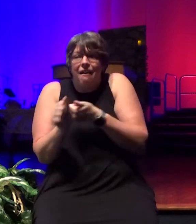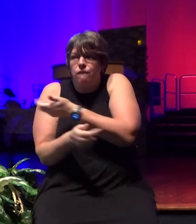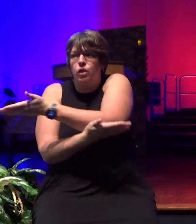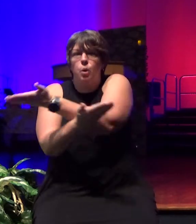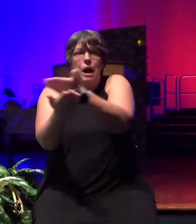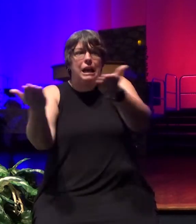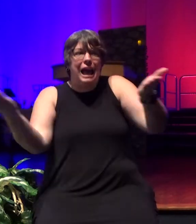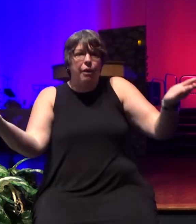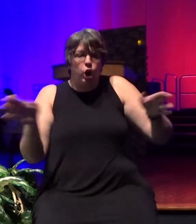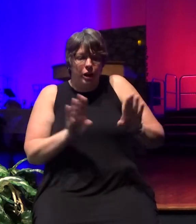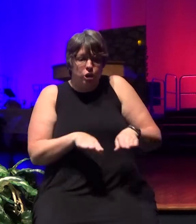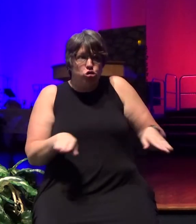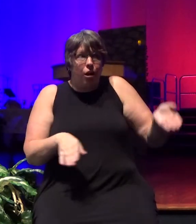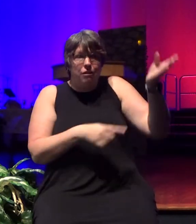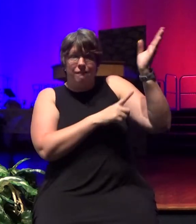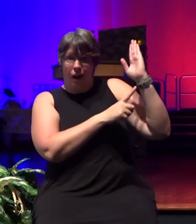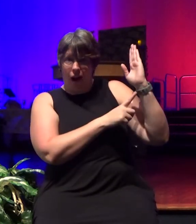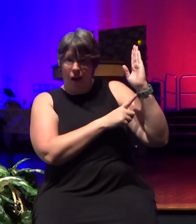ones you judge.